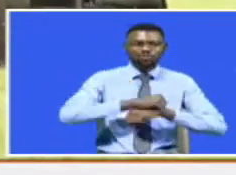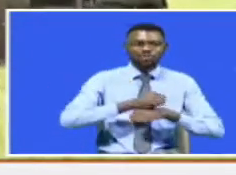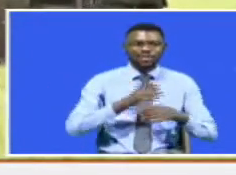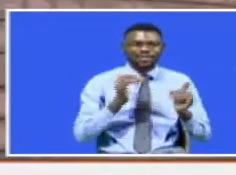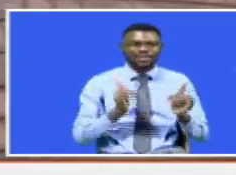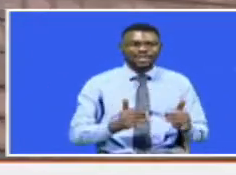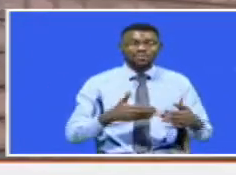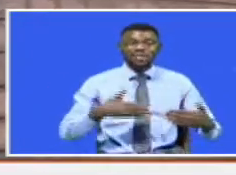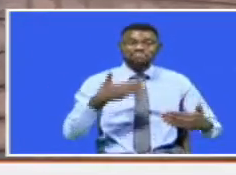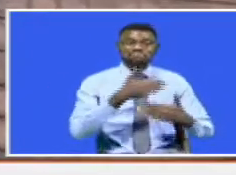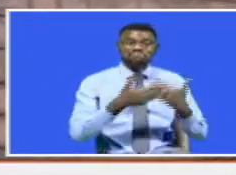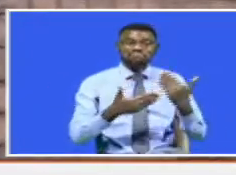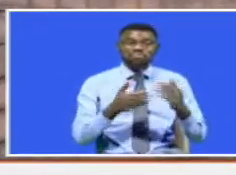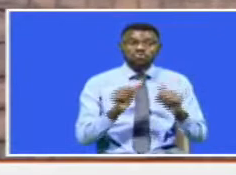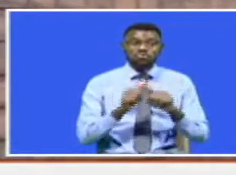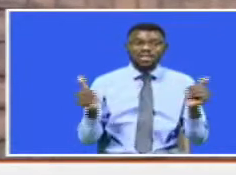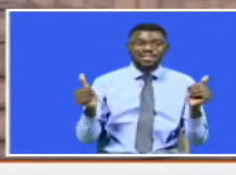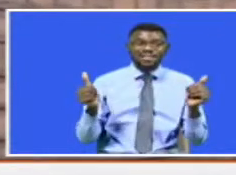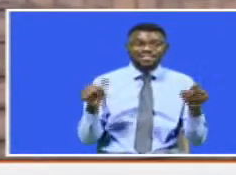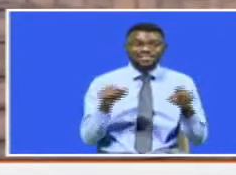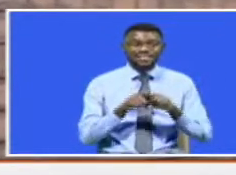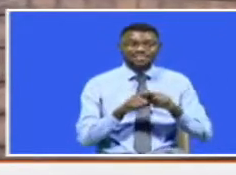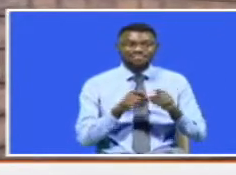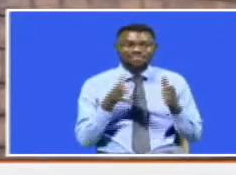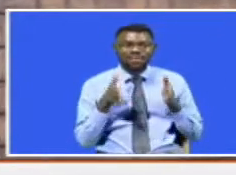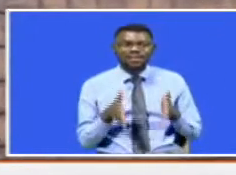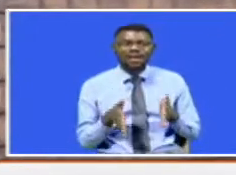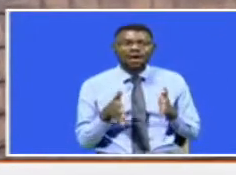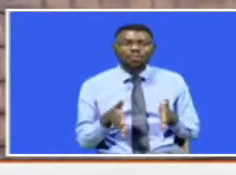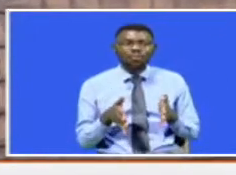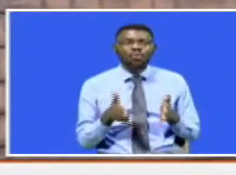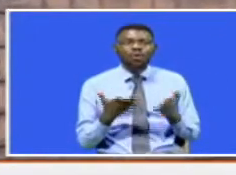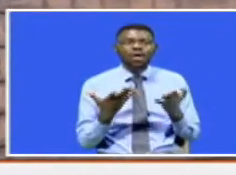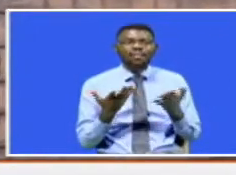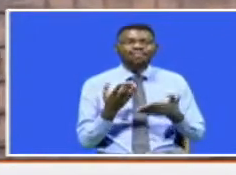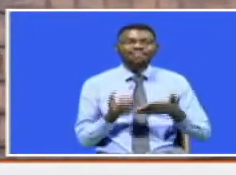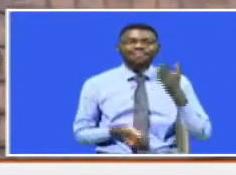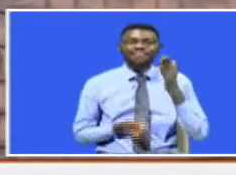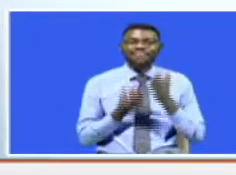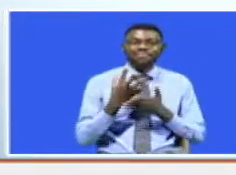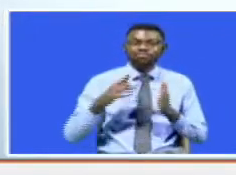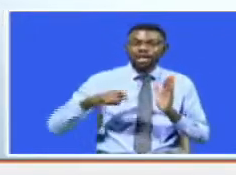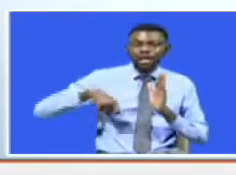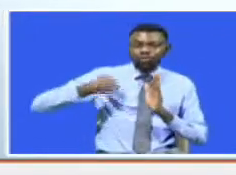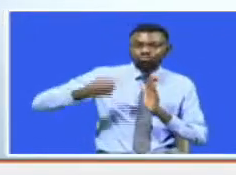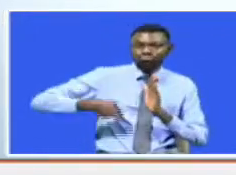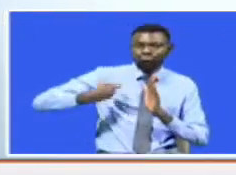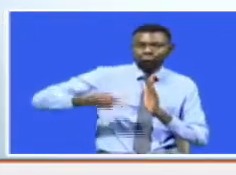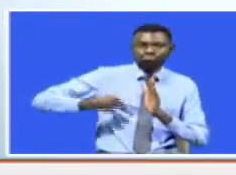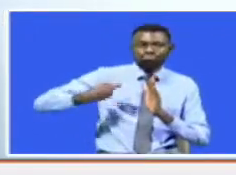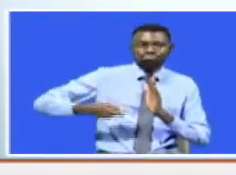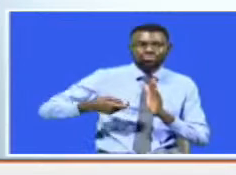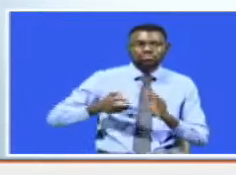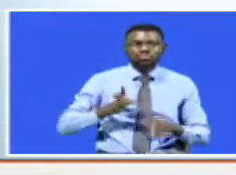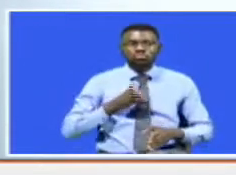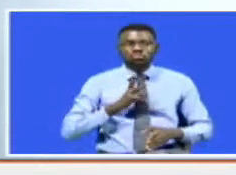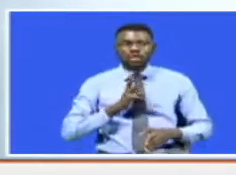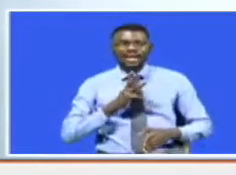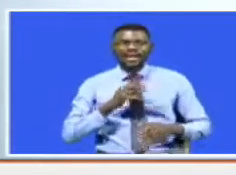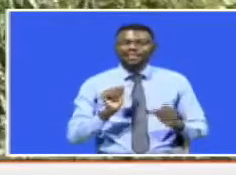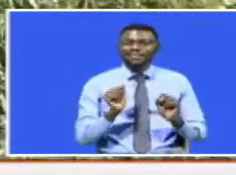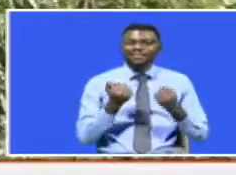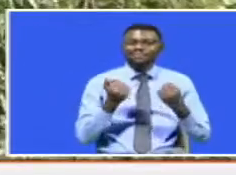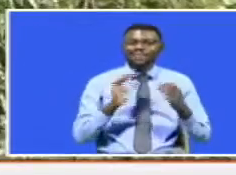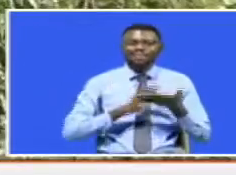on higher ground. Most importantly, though, is the launch of Kikuyan Borehole Project, which will provide clean and safe